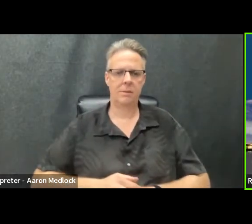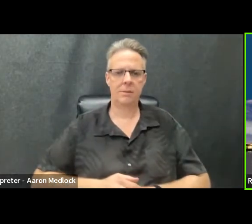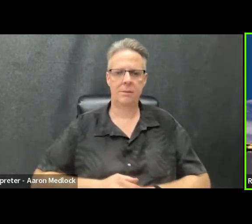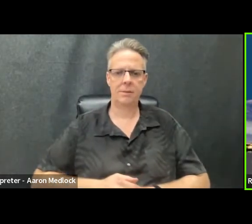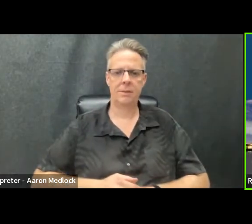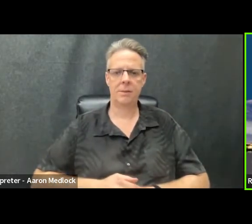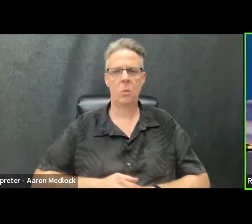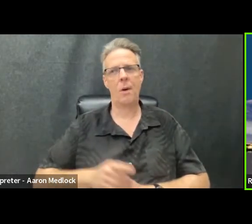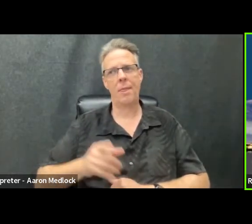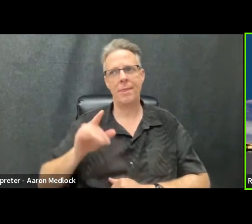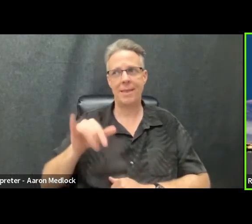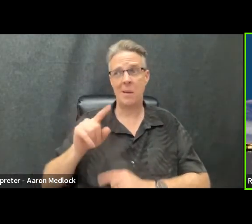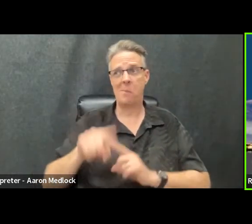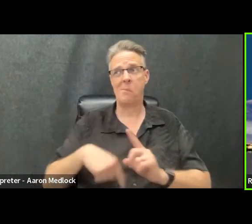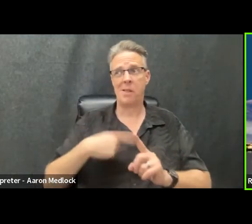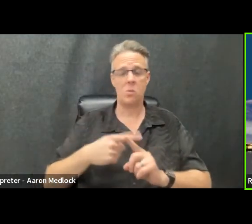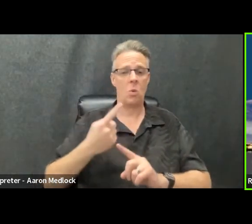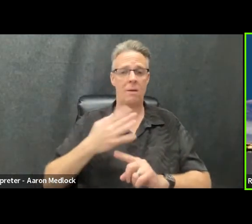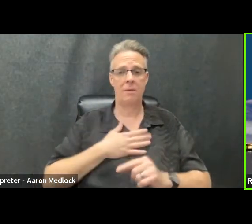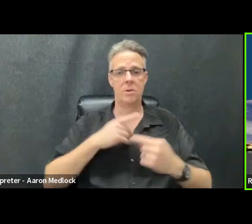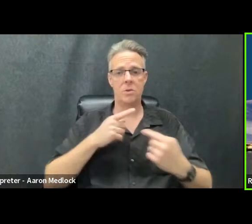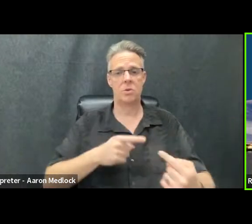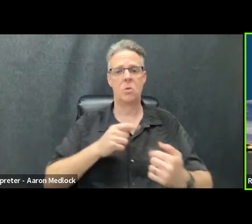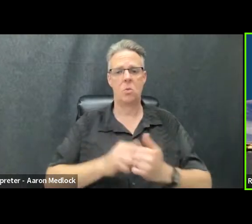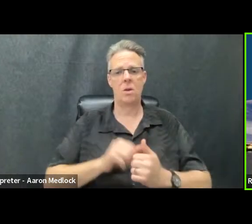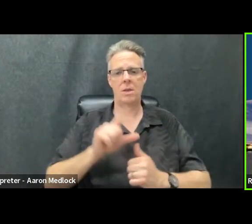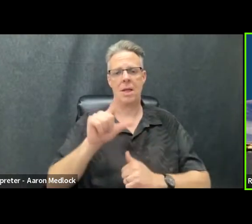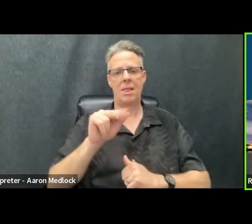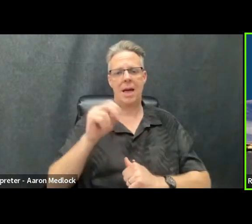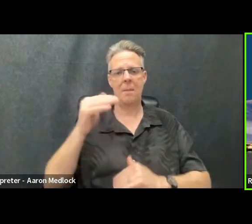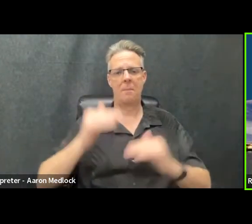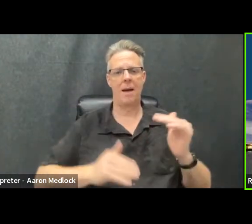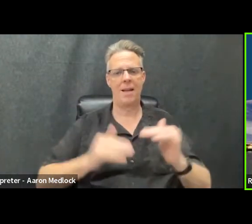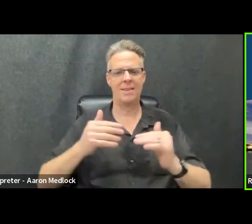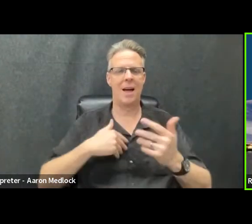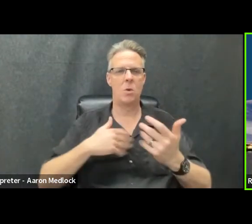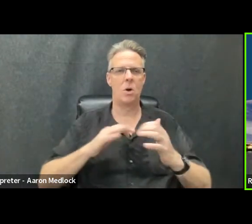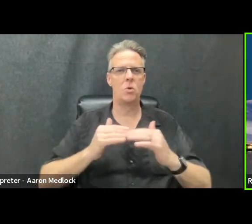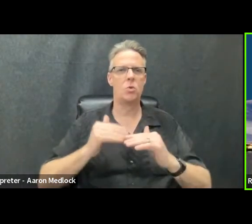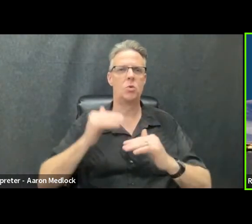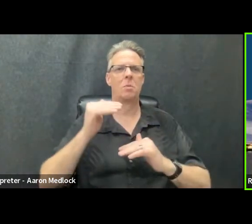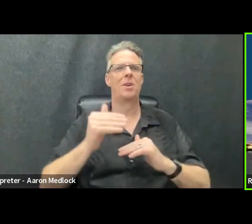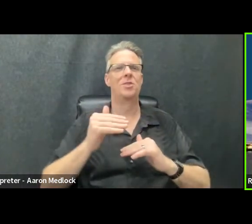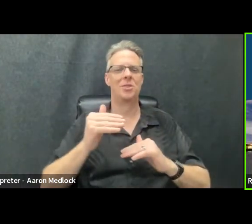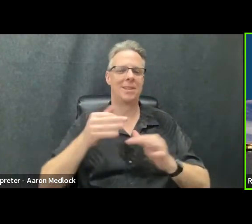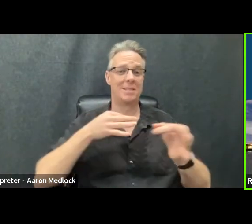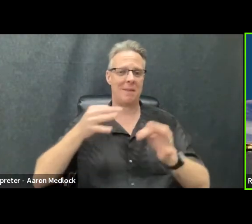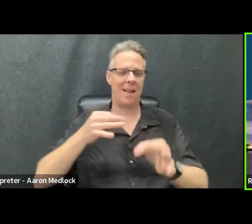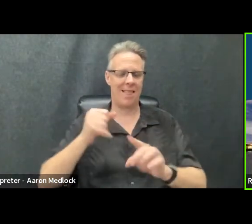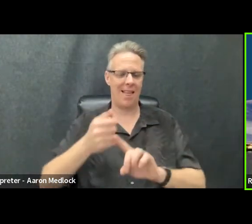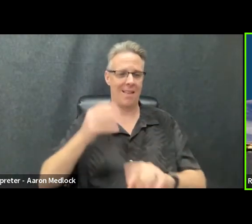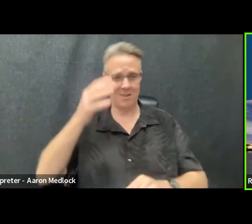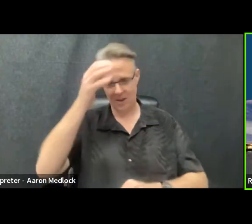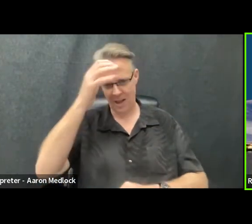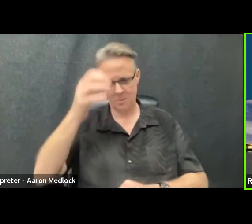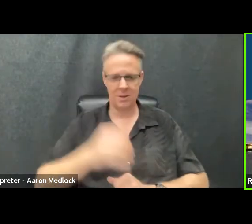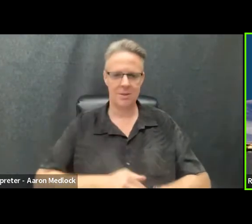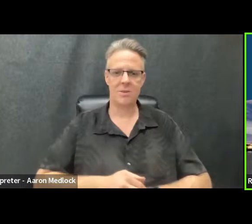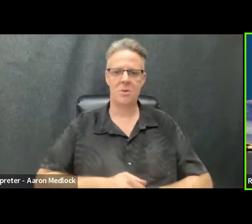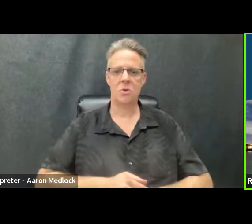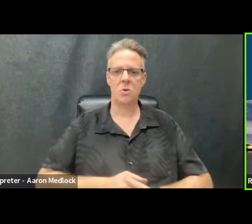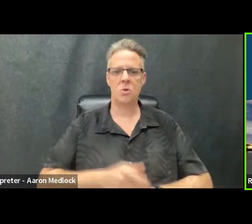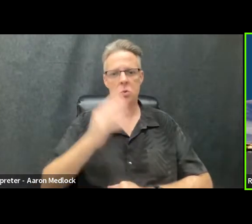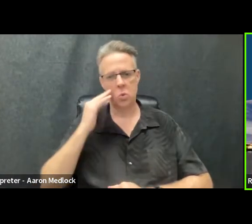that, as well as the one I struggled on there with lane balance. I don't want to get into too much lane balance with people, but you have freeway to freeway. So like